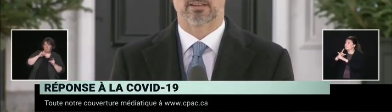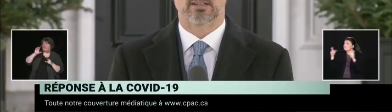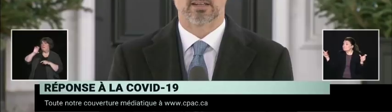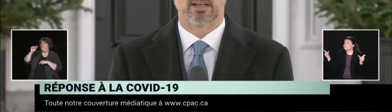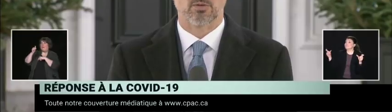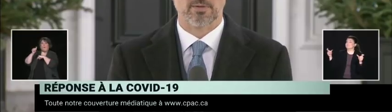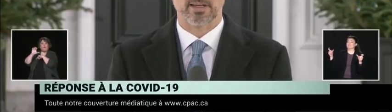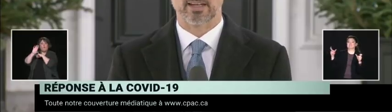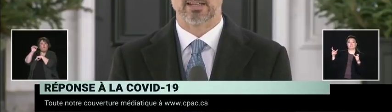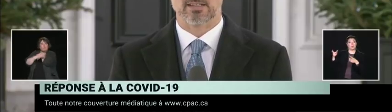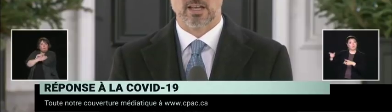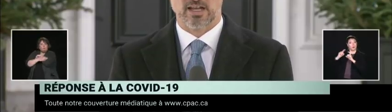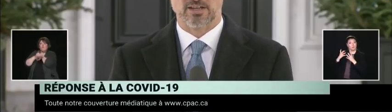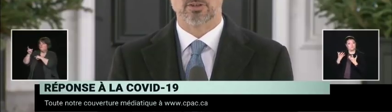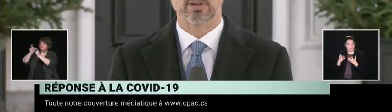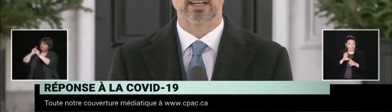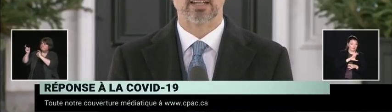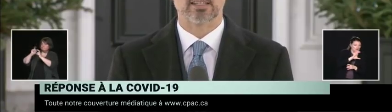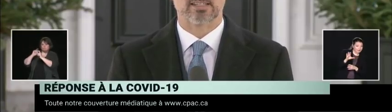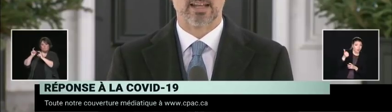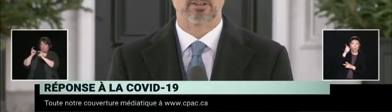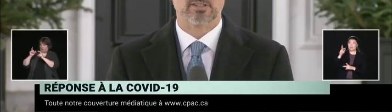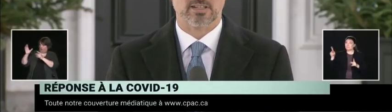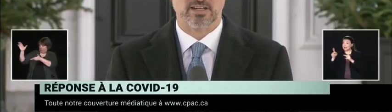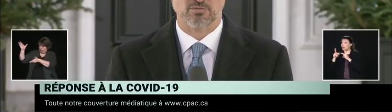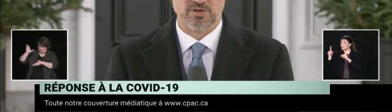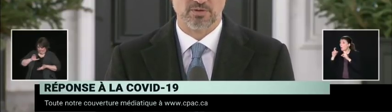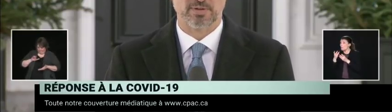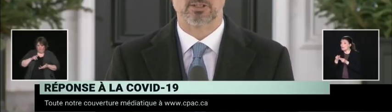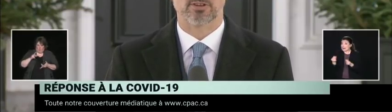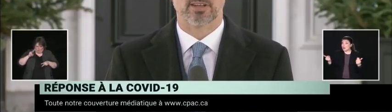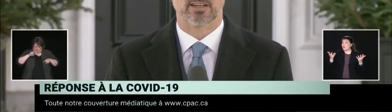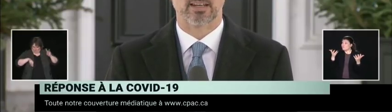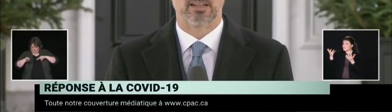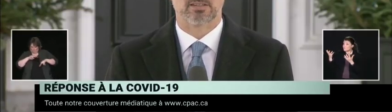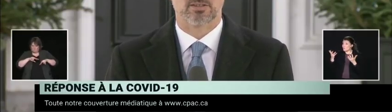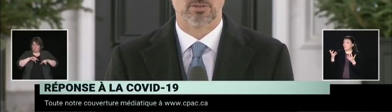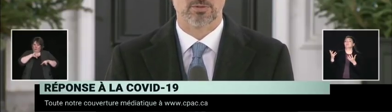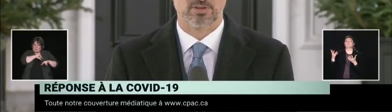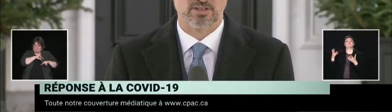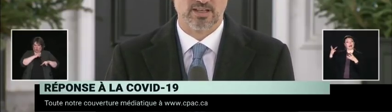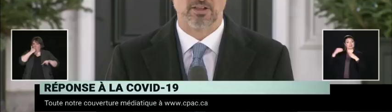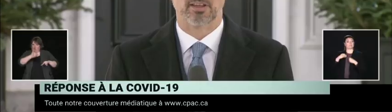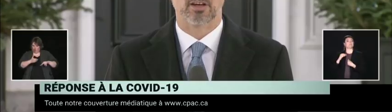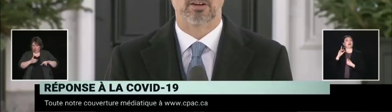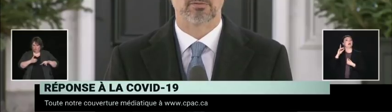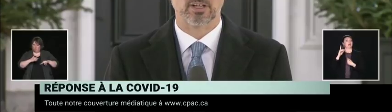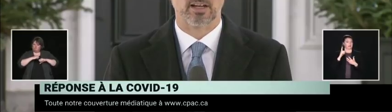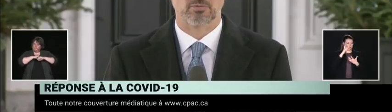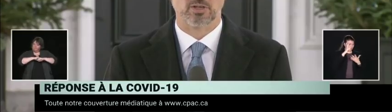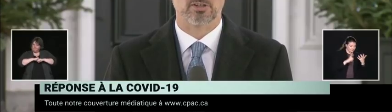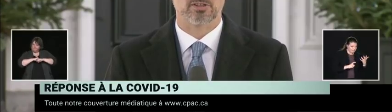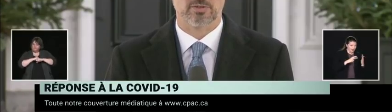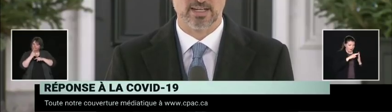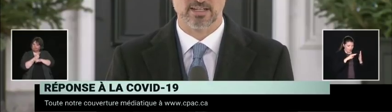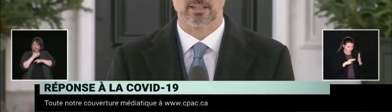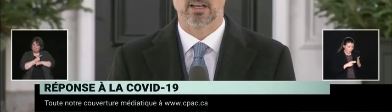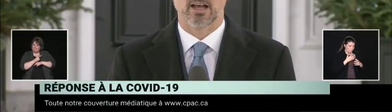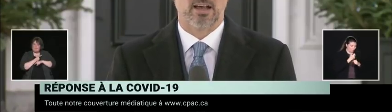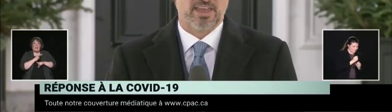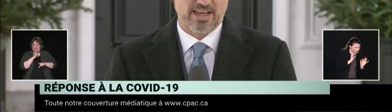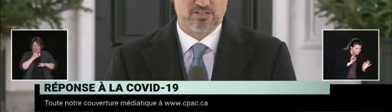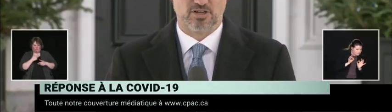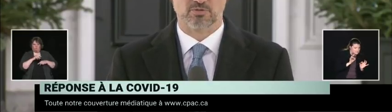that equipment is to Canadian standards, and we will make sure that it gets to the healthcare and frontline workers who need